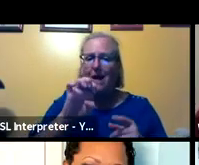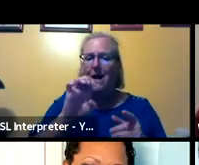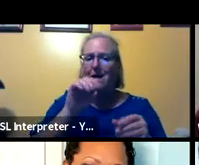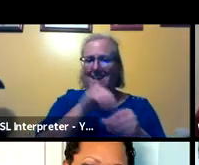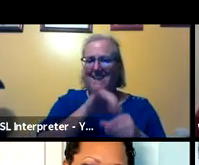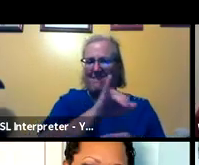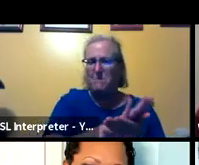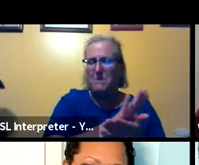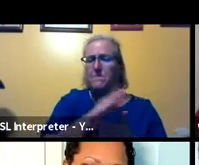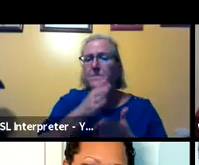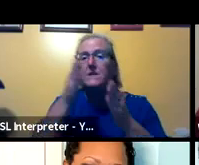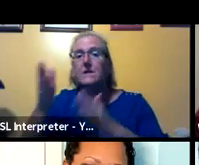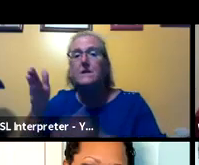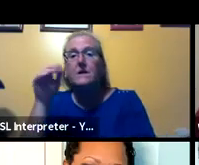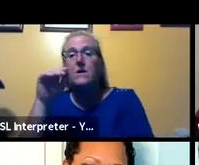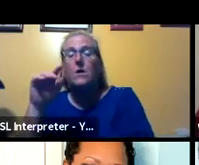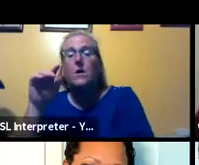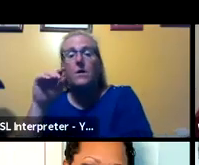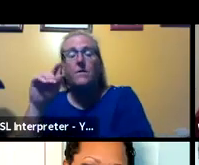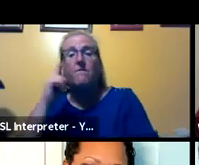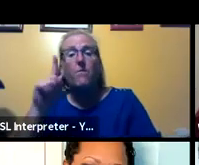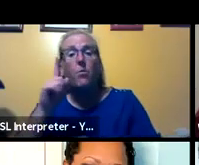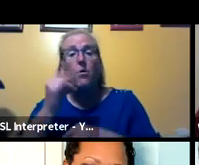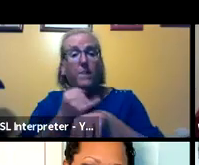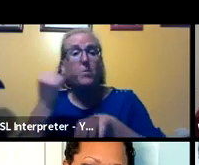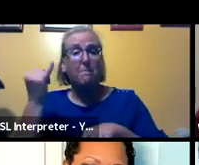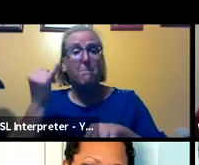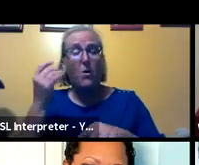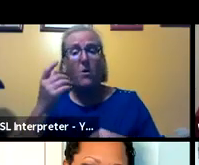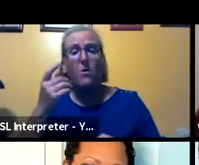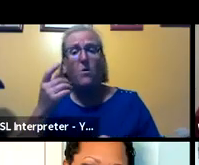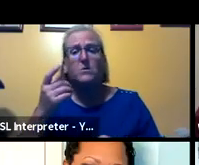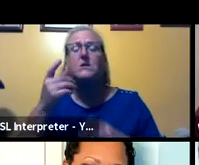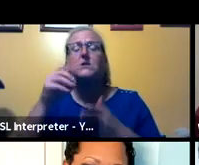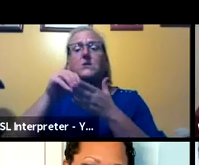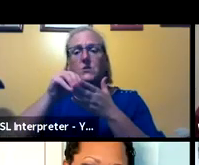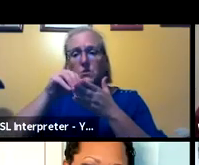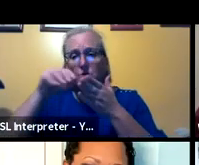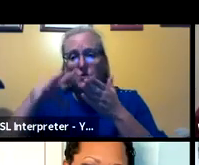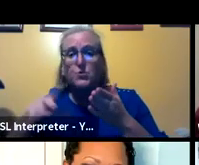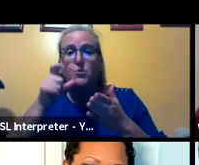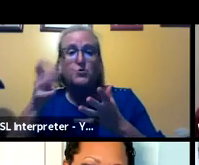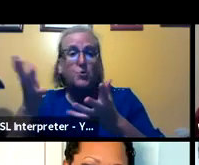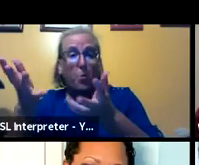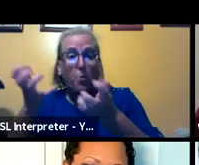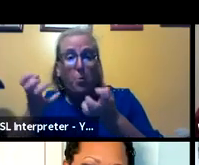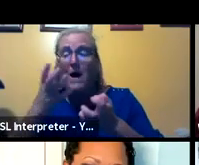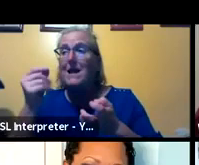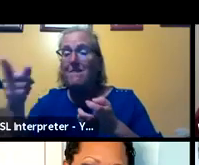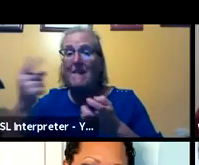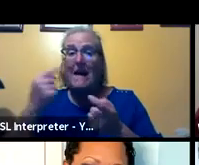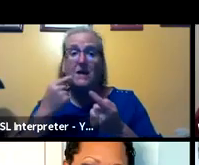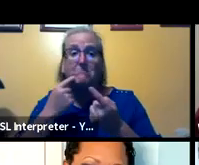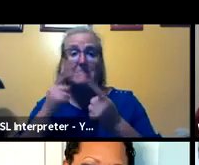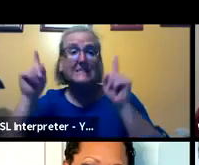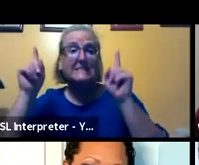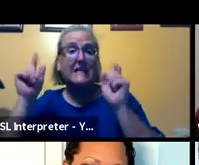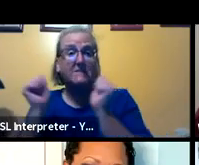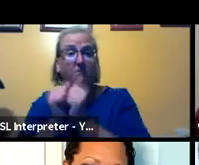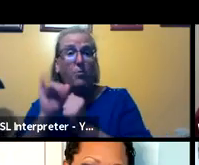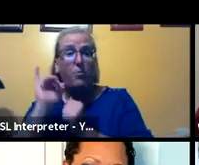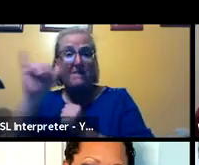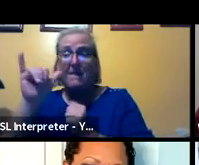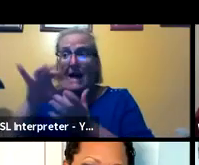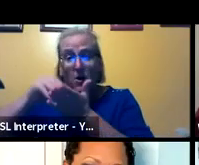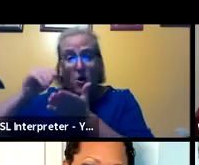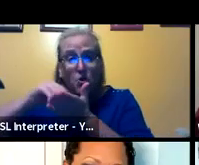that we will have, in the remote environment, we will have students that want to and are successful participating in synchronous learning, but we also need to make